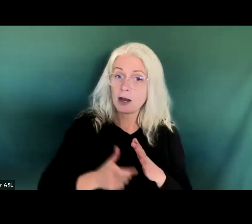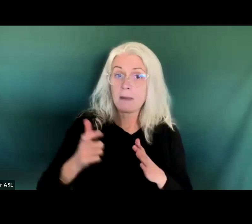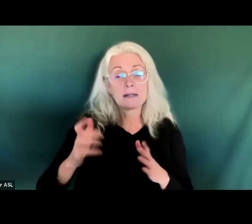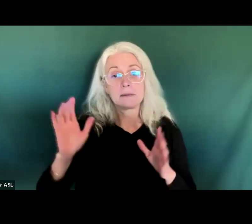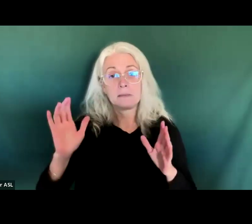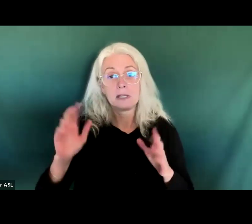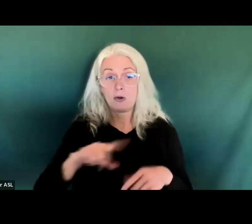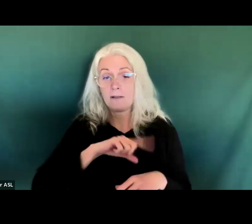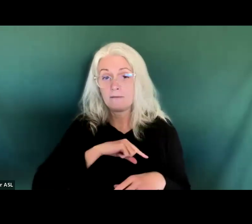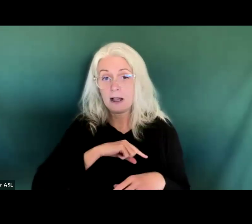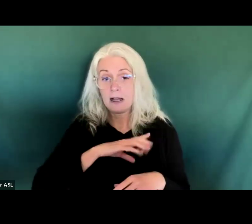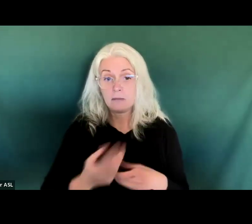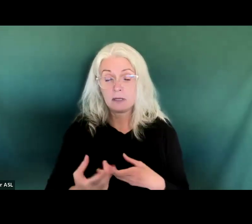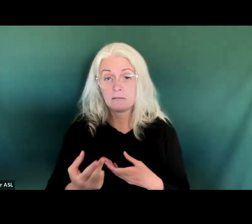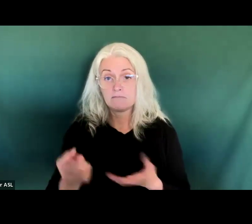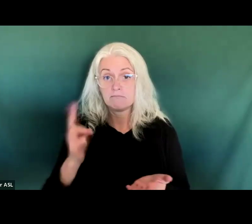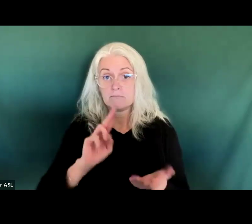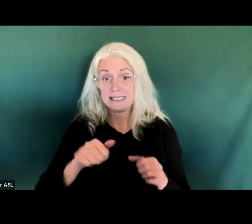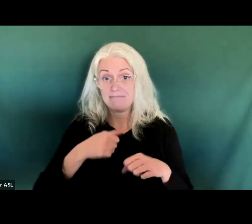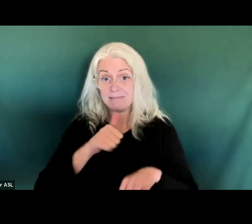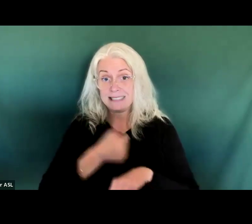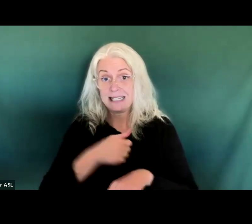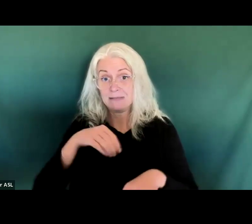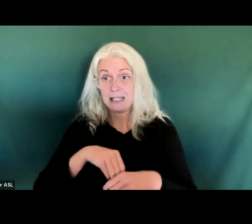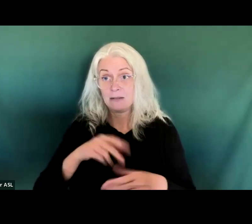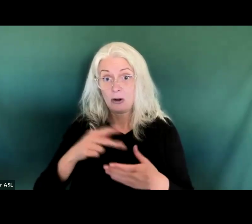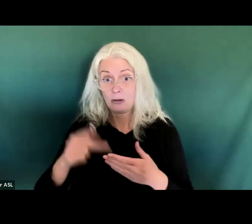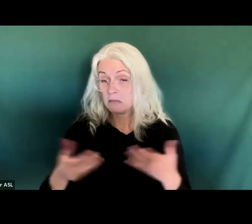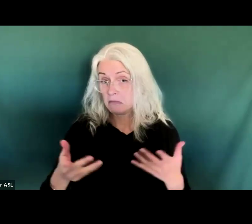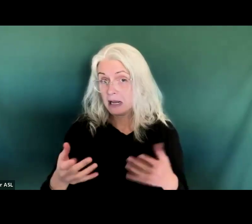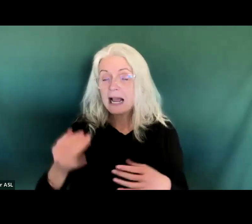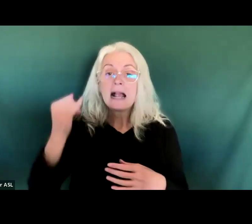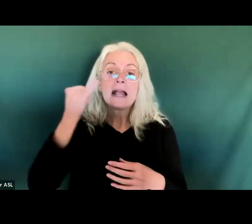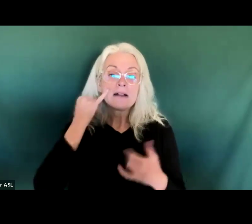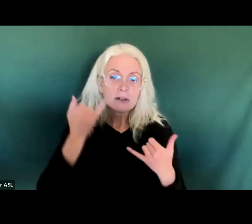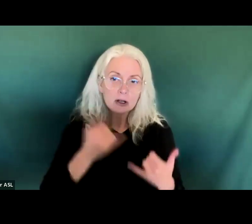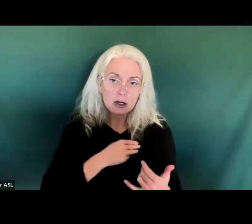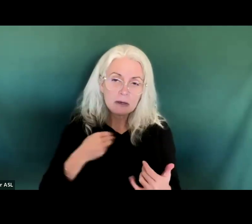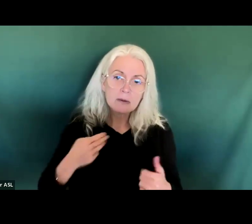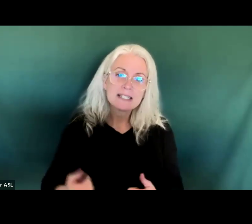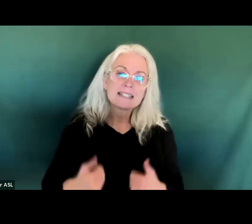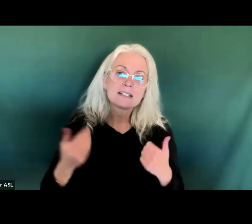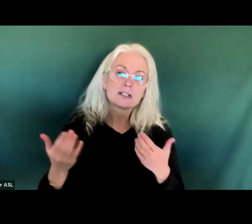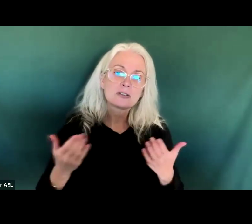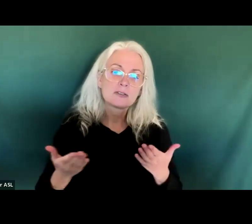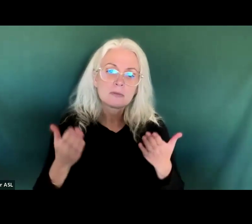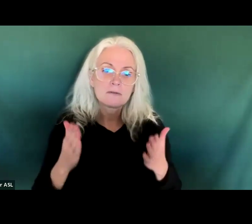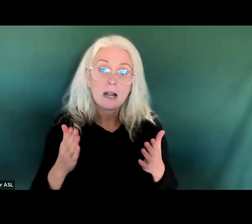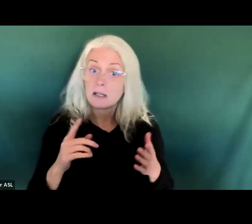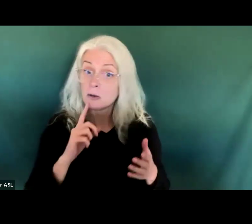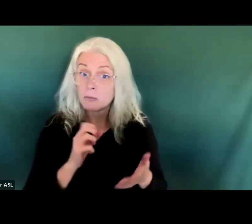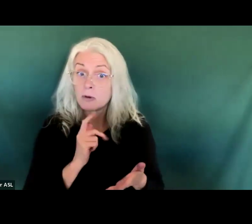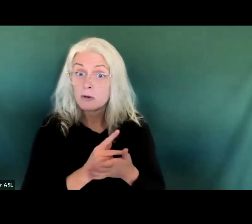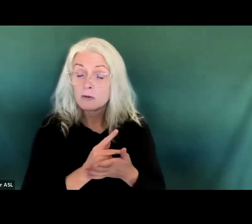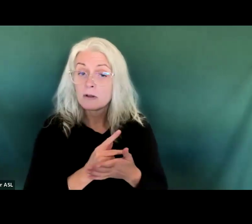be qualified and be enrolled in the program? Now, if the current member's existing service provider is